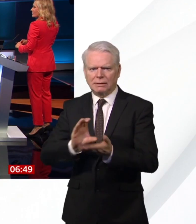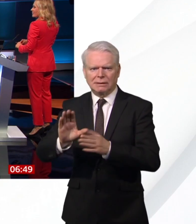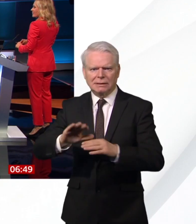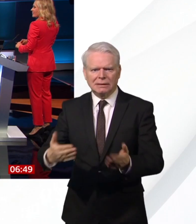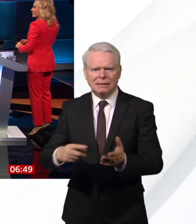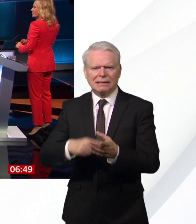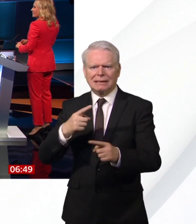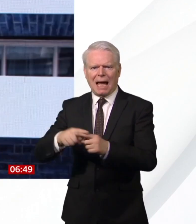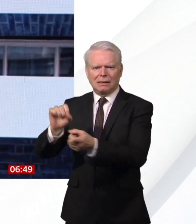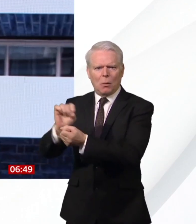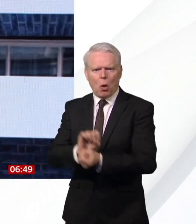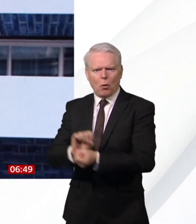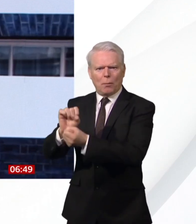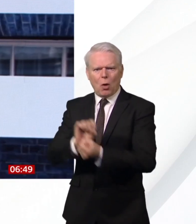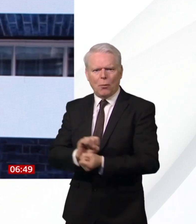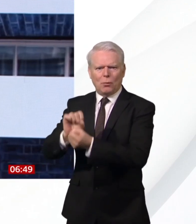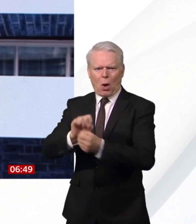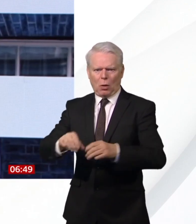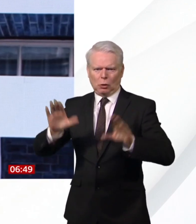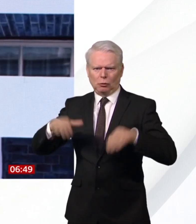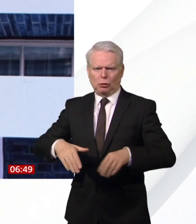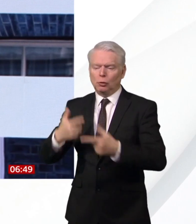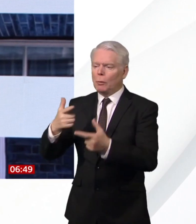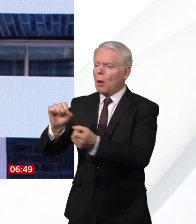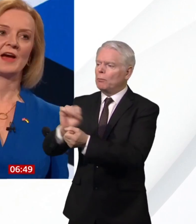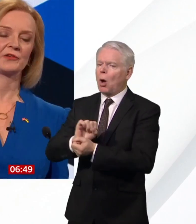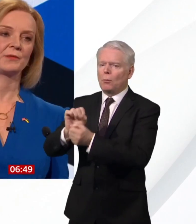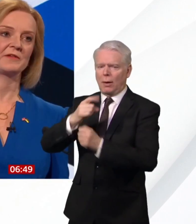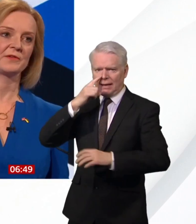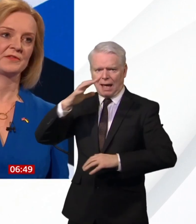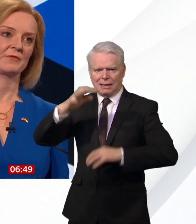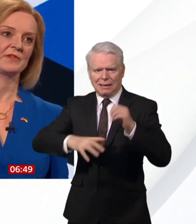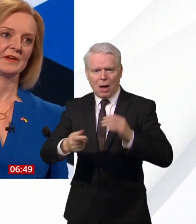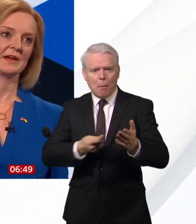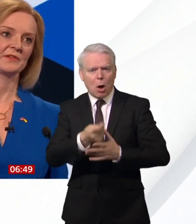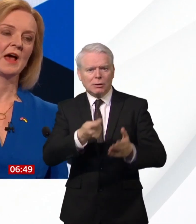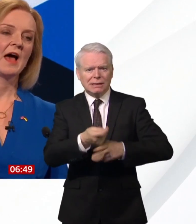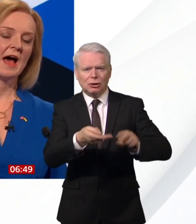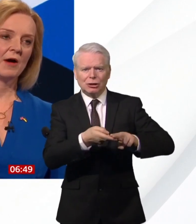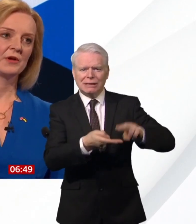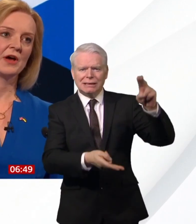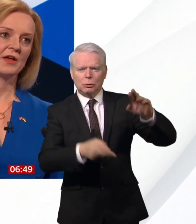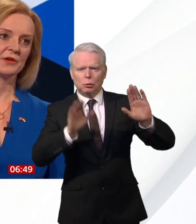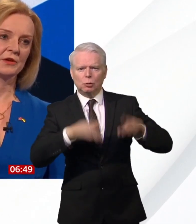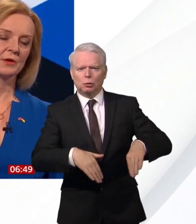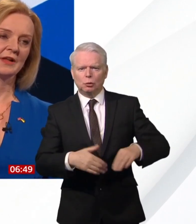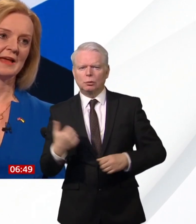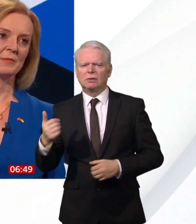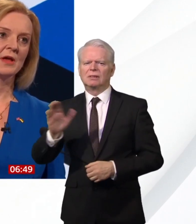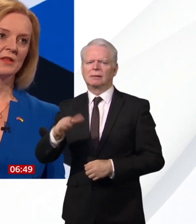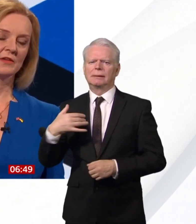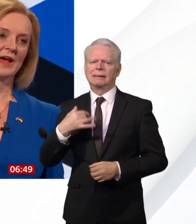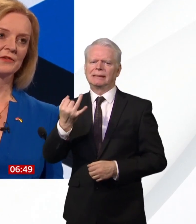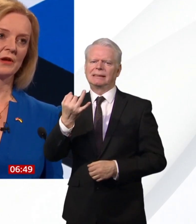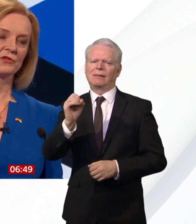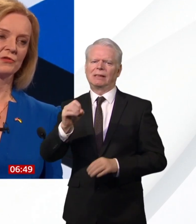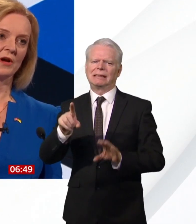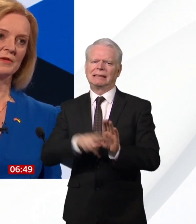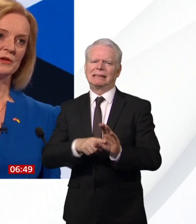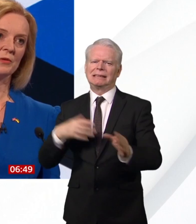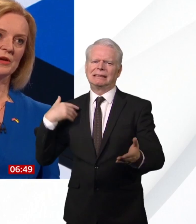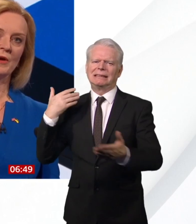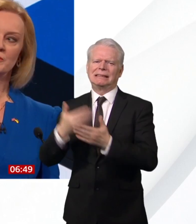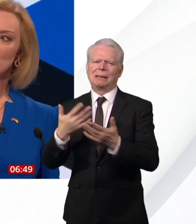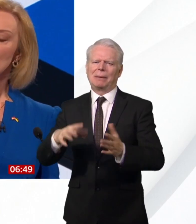higher mortgage rates, and that is not something that I want to cause for anyone here. You've just put in the highest tax rate for 70 years. How on earth can you claim that that's going to